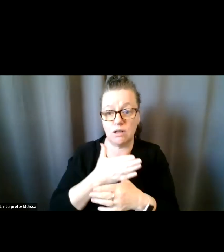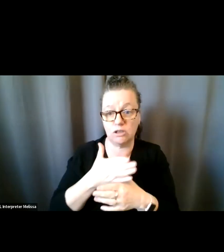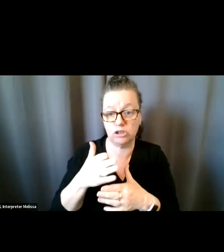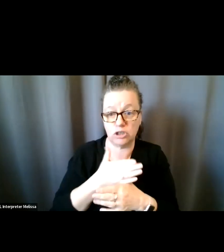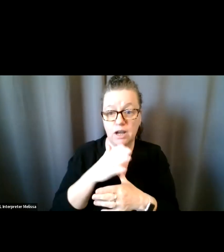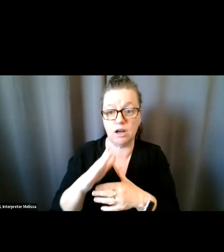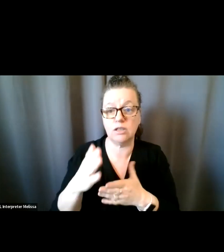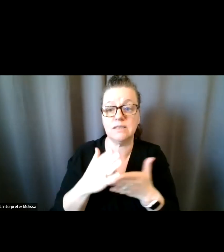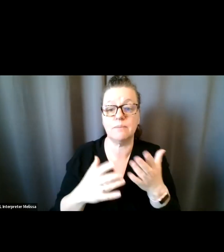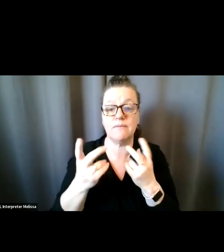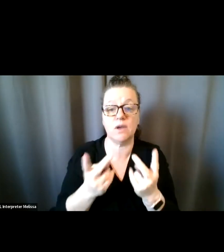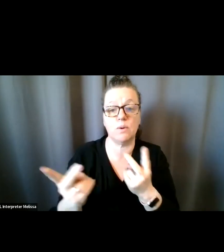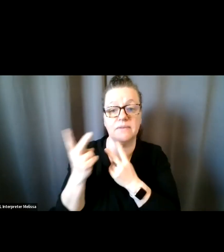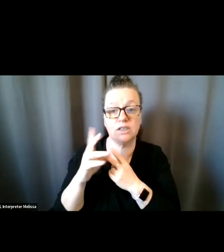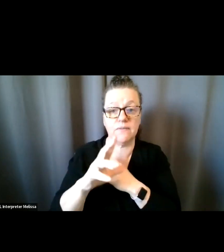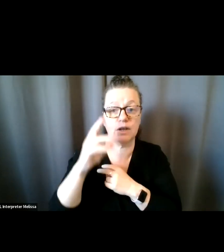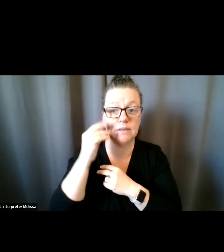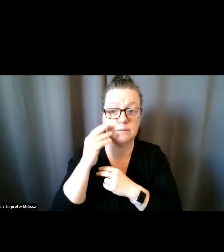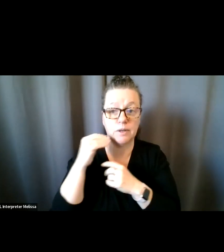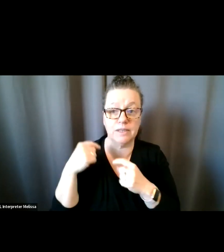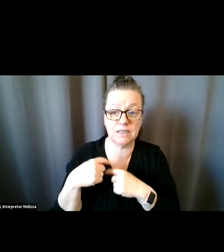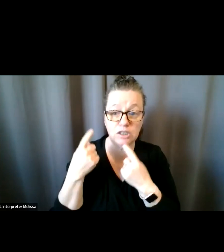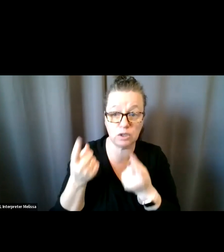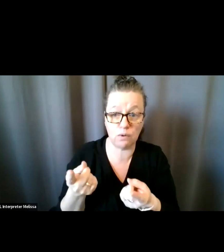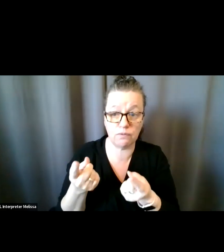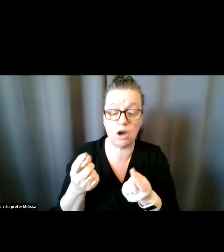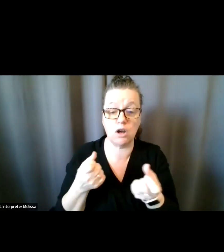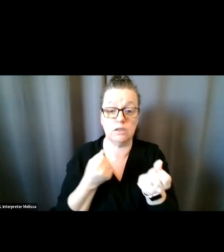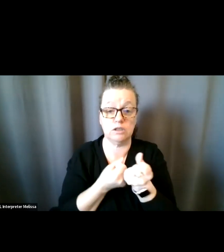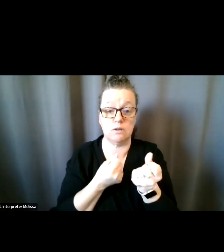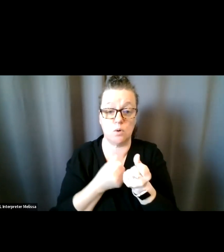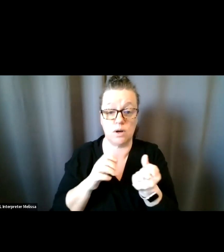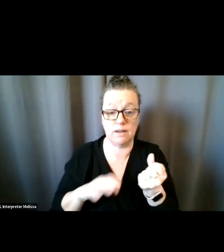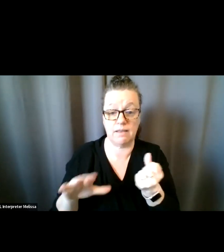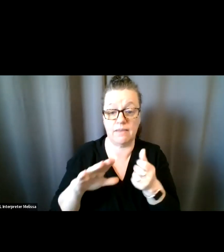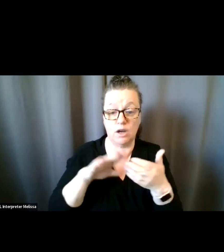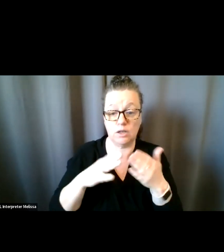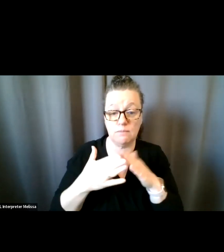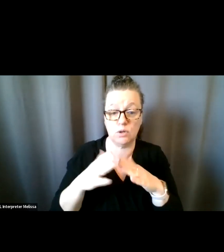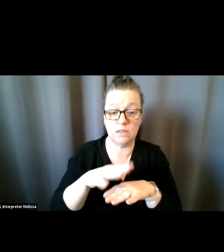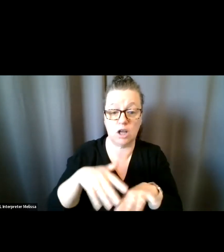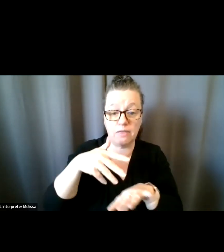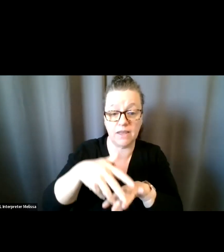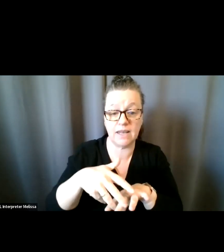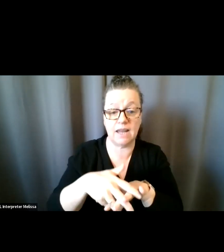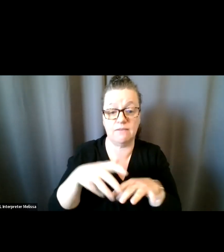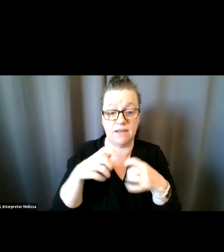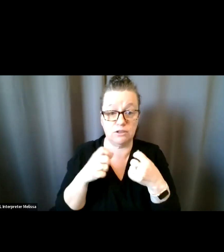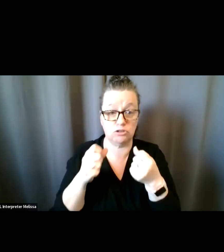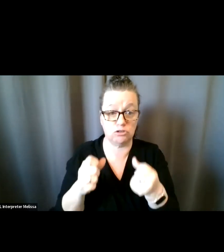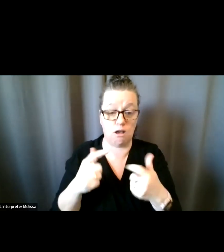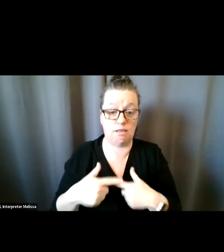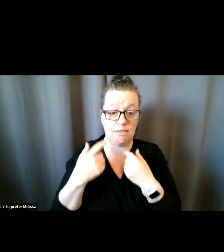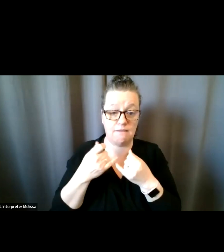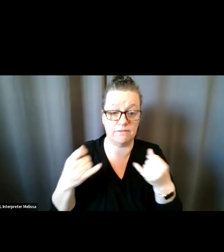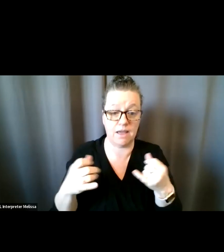some of their reflections of their experiences so far supporting their communities on the Native and Strong Lifeline. So let's start with Kashi,